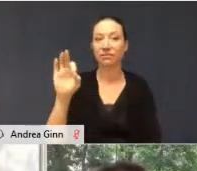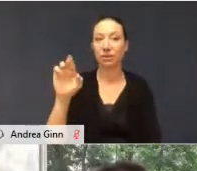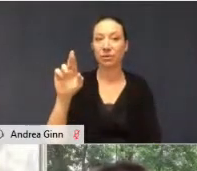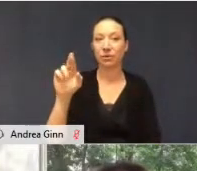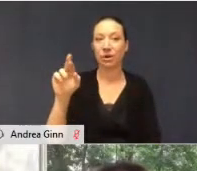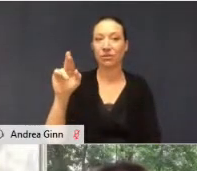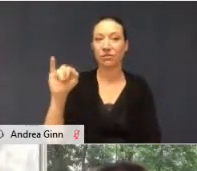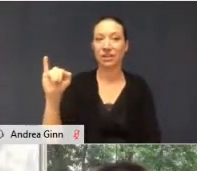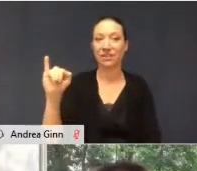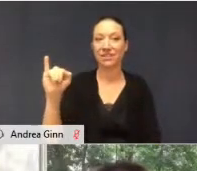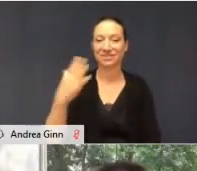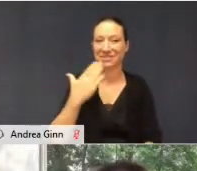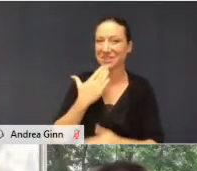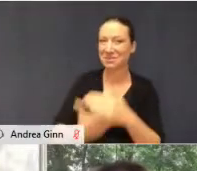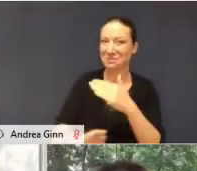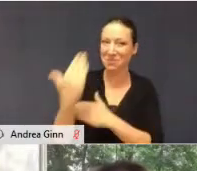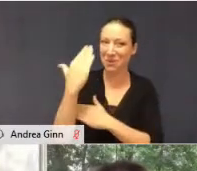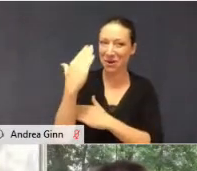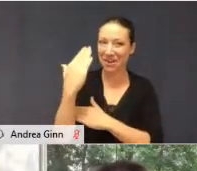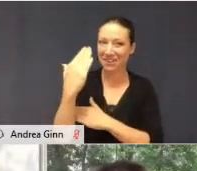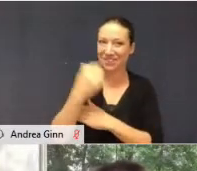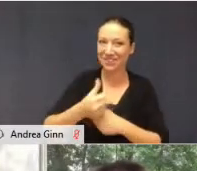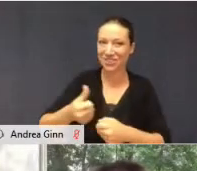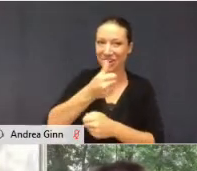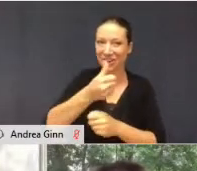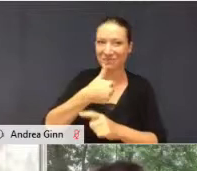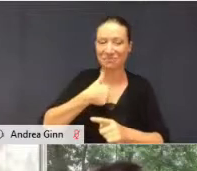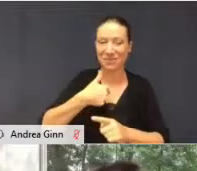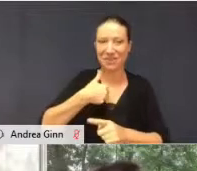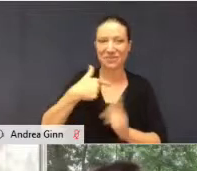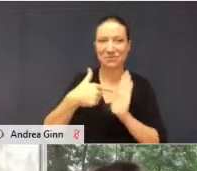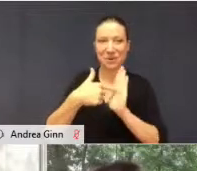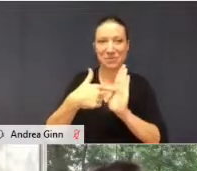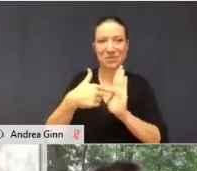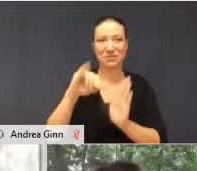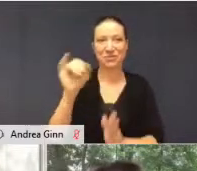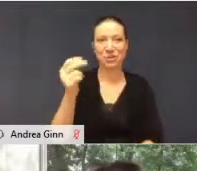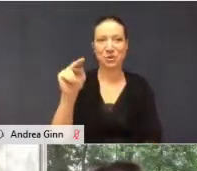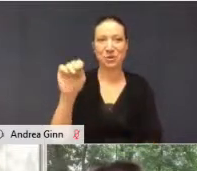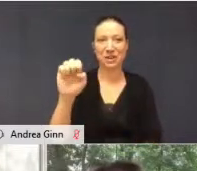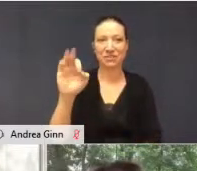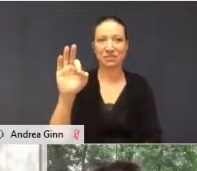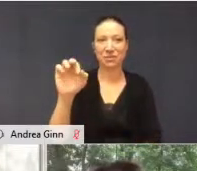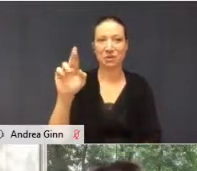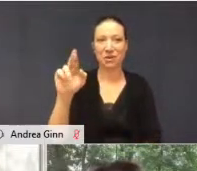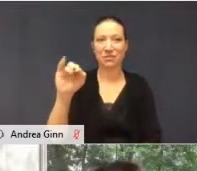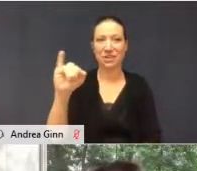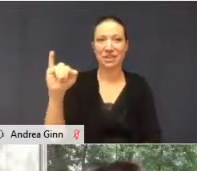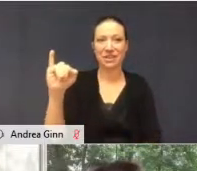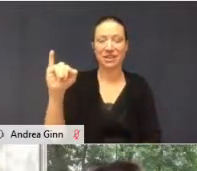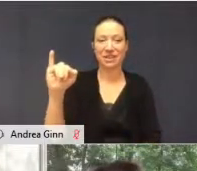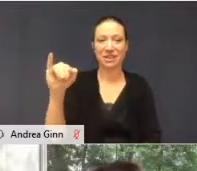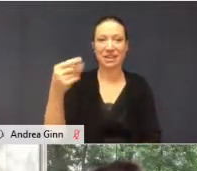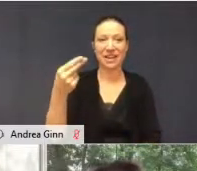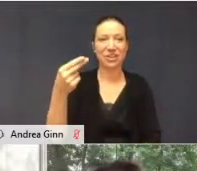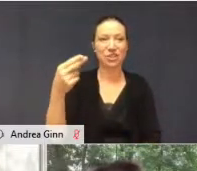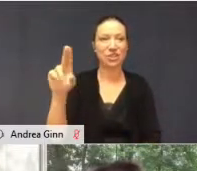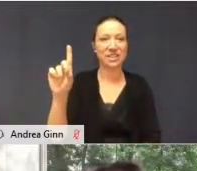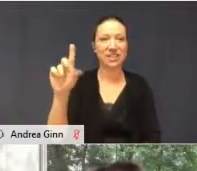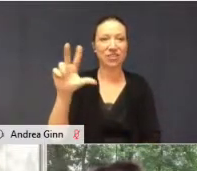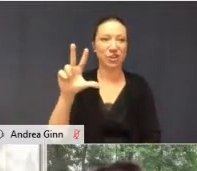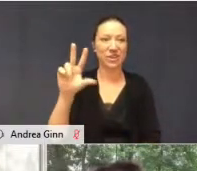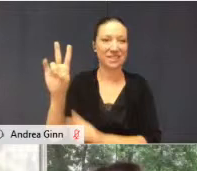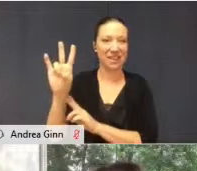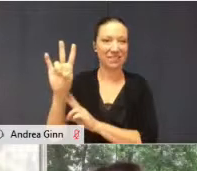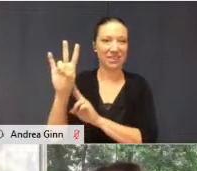Good morning, Mr. Chair. I'm Representative Joanne Ferrari from House District 37 in Las Cruces, and